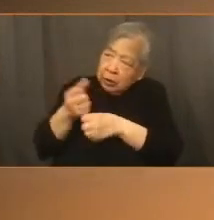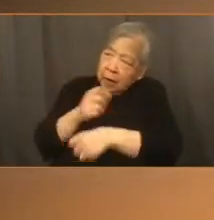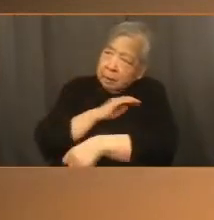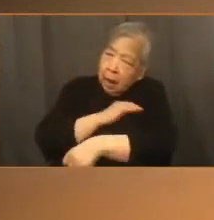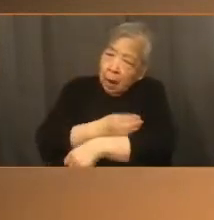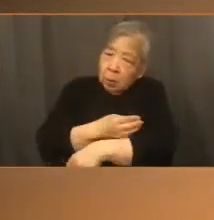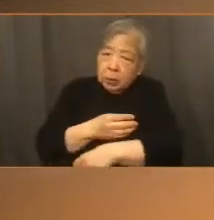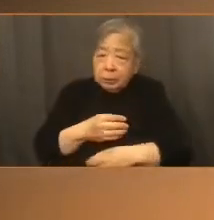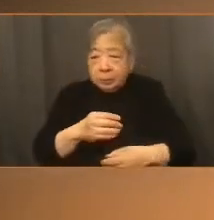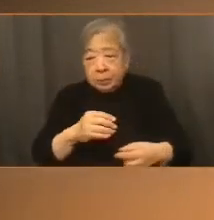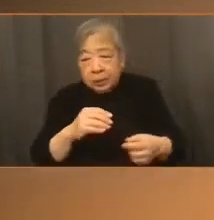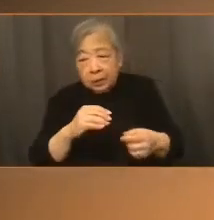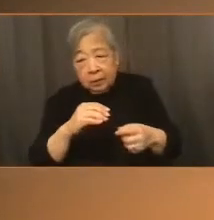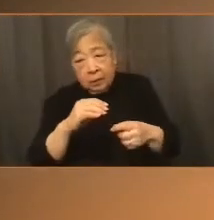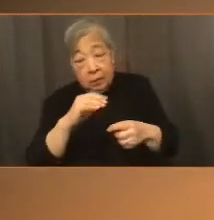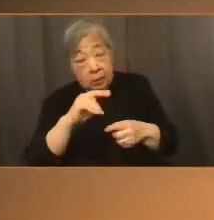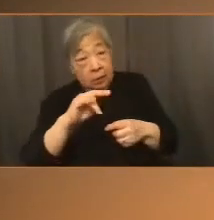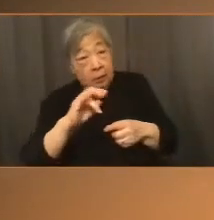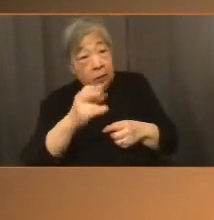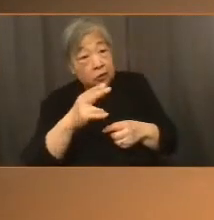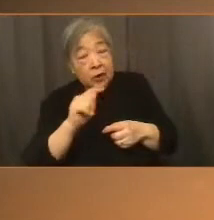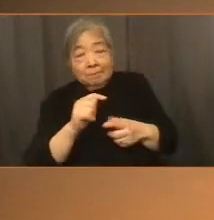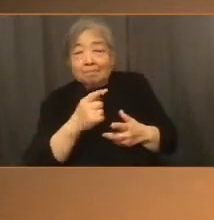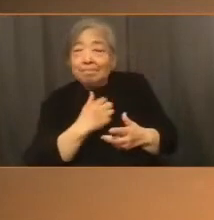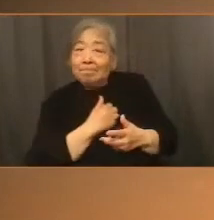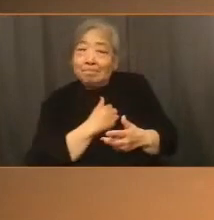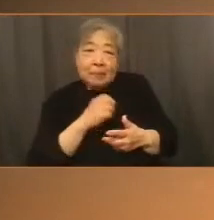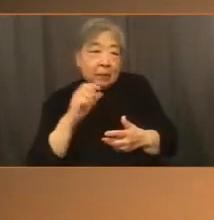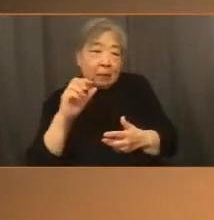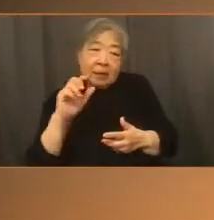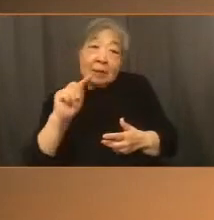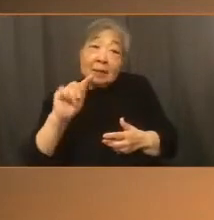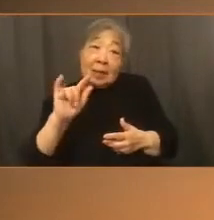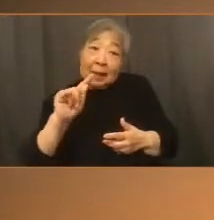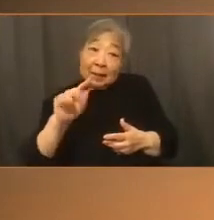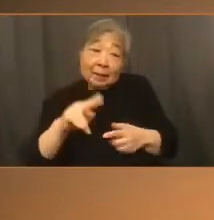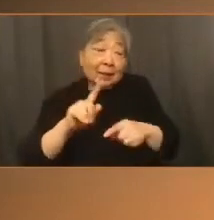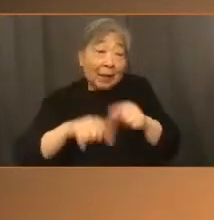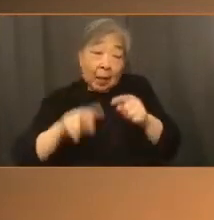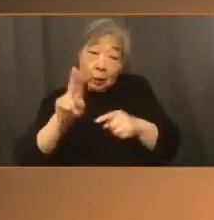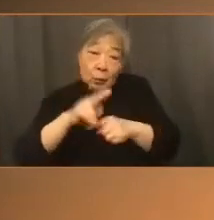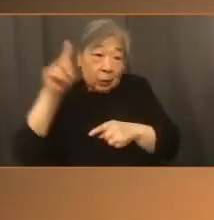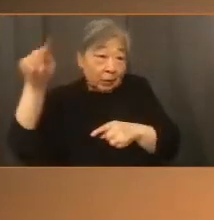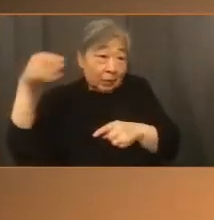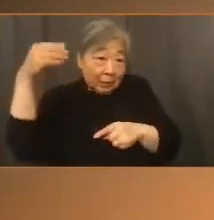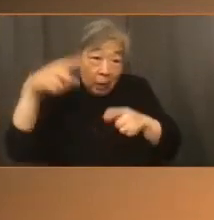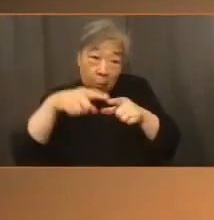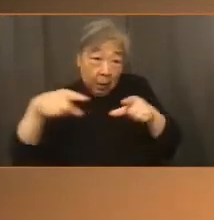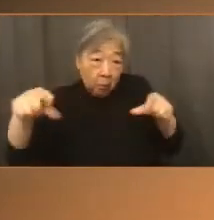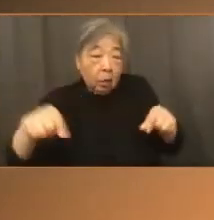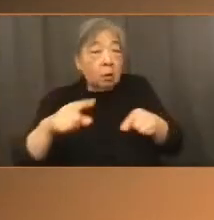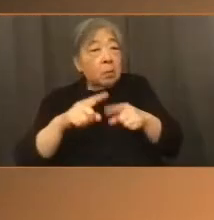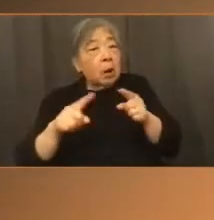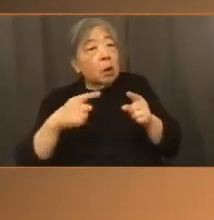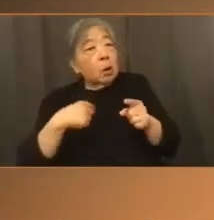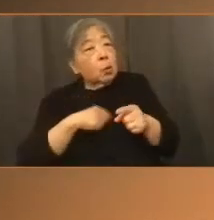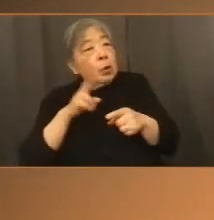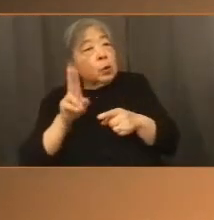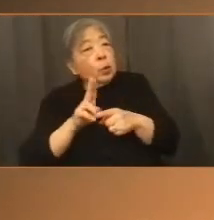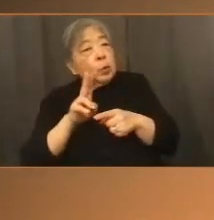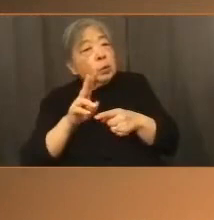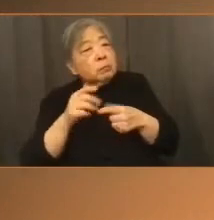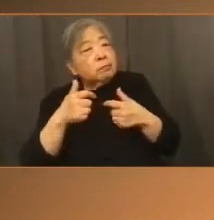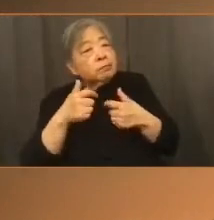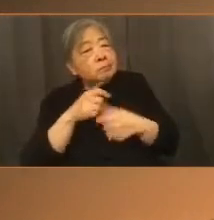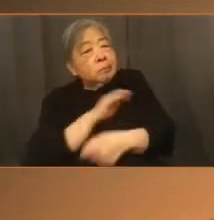panels, unfortunately, when at Titan. But we use a power source very much like Curiosity and Perseverance do.